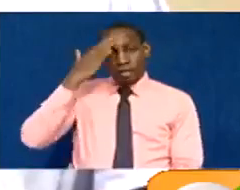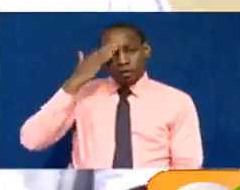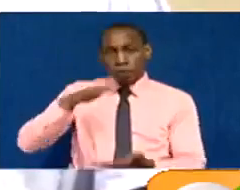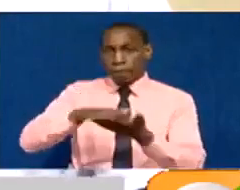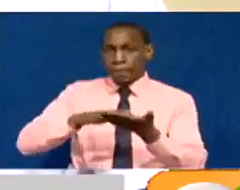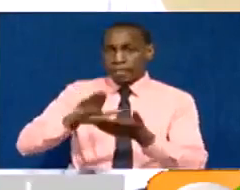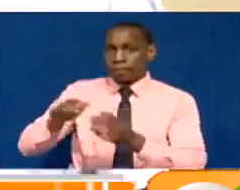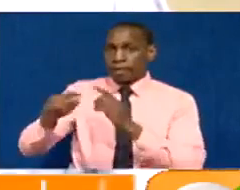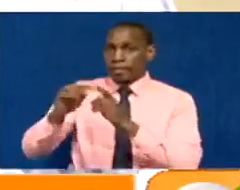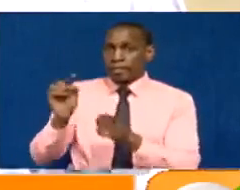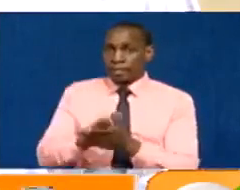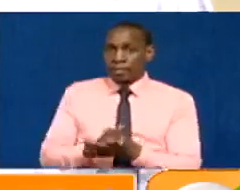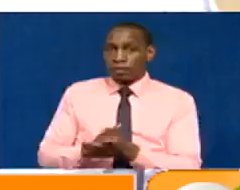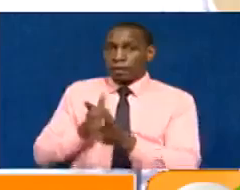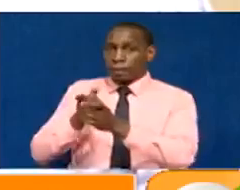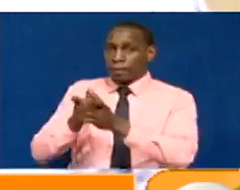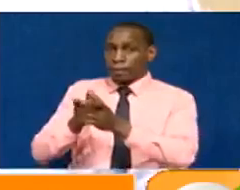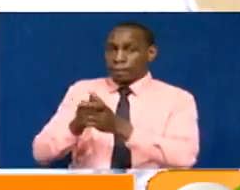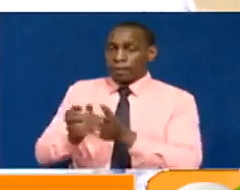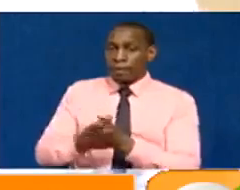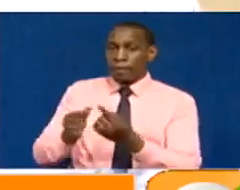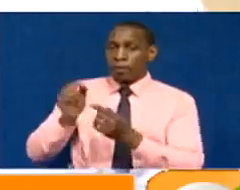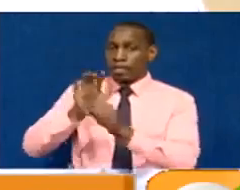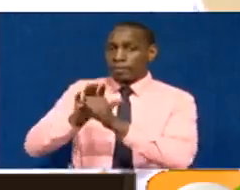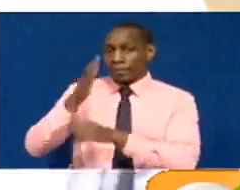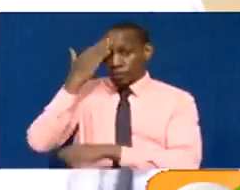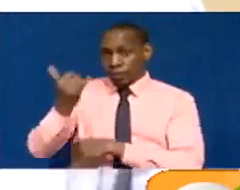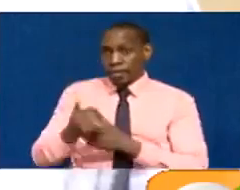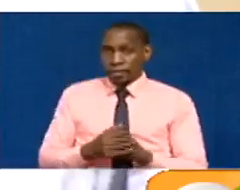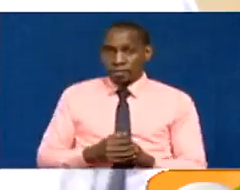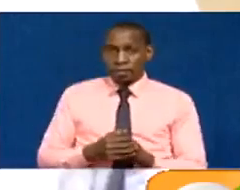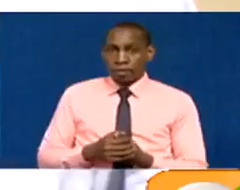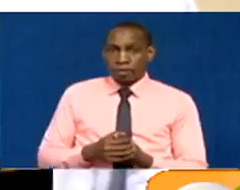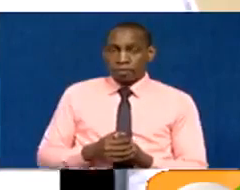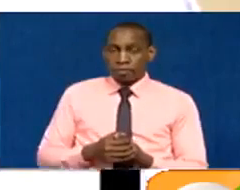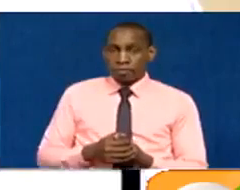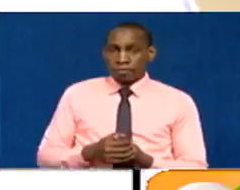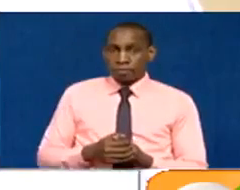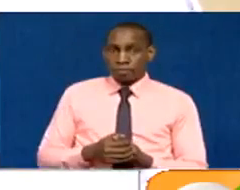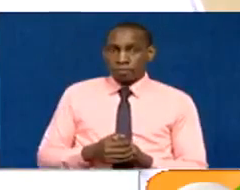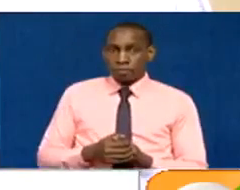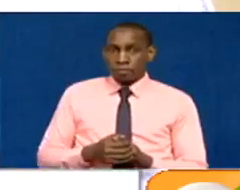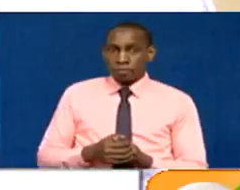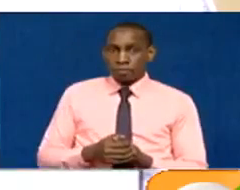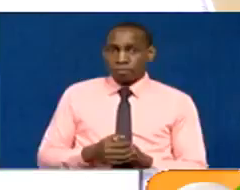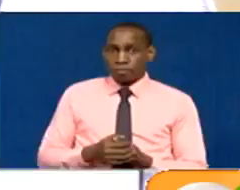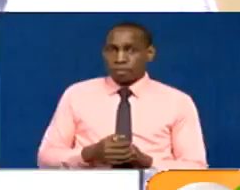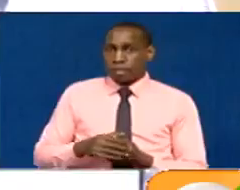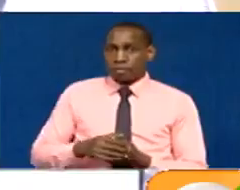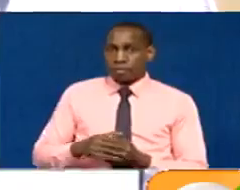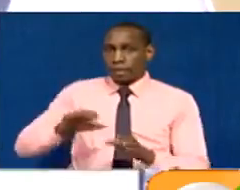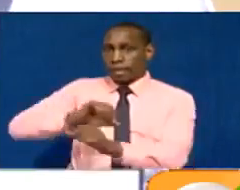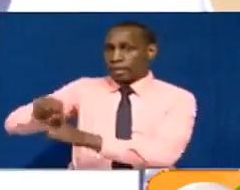kiini ya yeye kuuawa hiyo na kupigwa hizo risasi zote ni kwa sababu gani. Yu hakuna mtu alipatwa ati wame